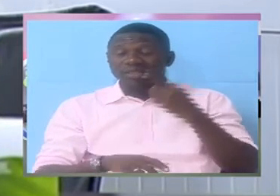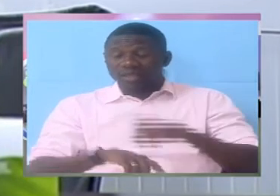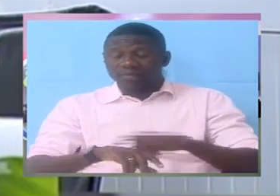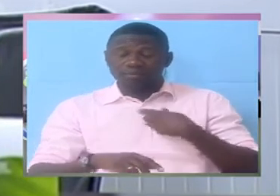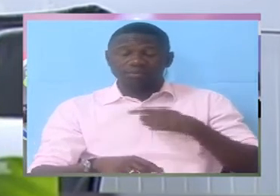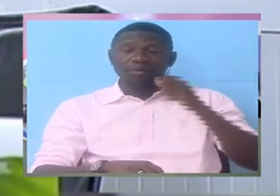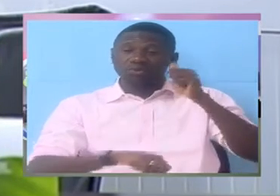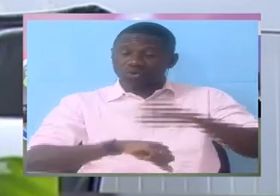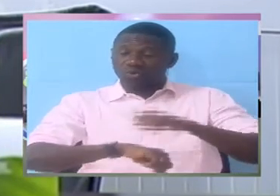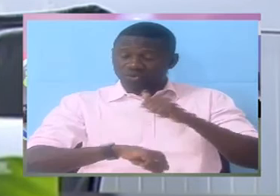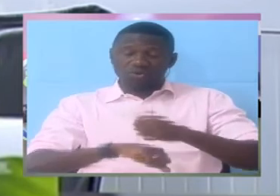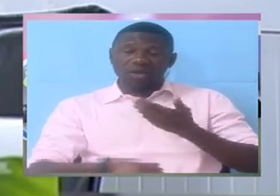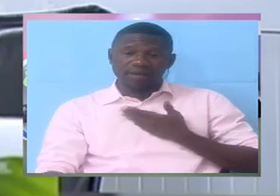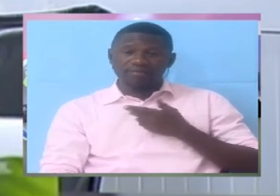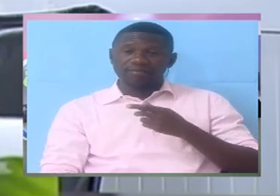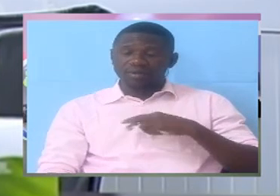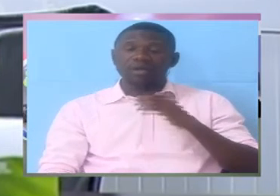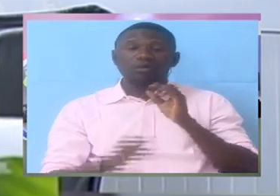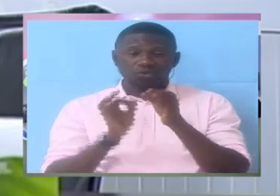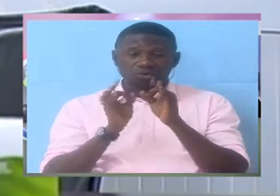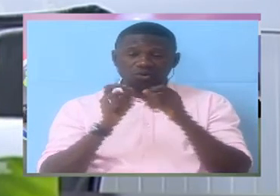tortured.